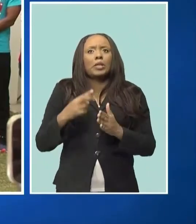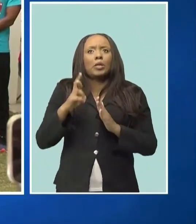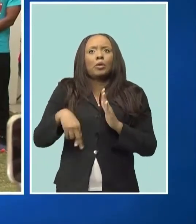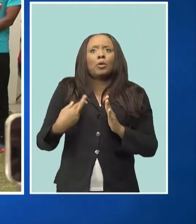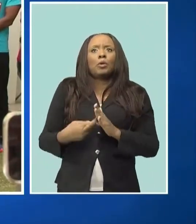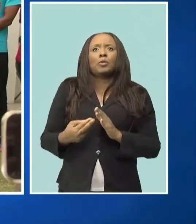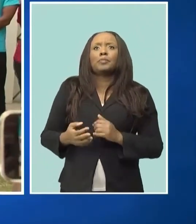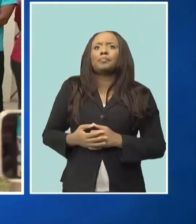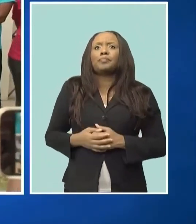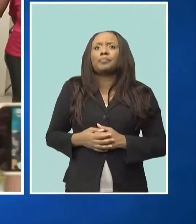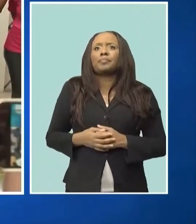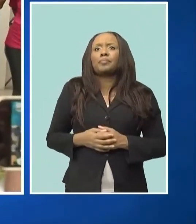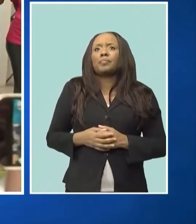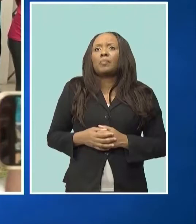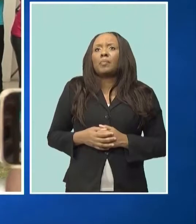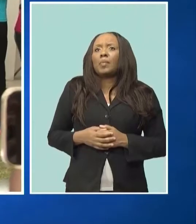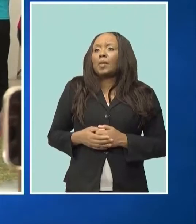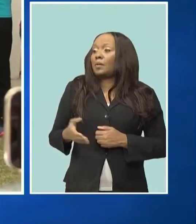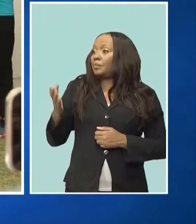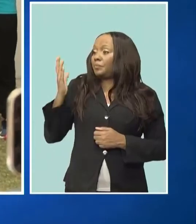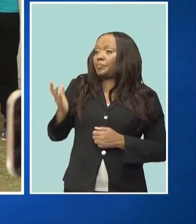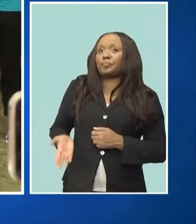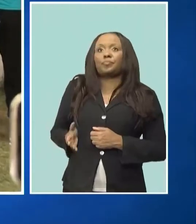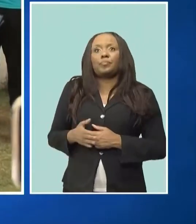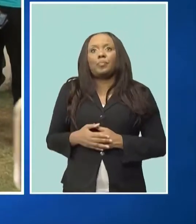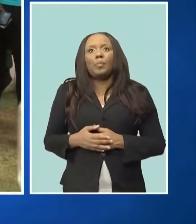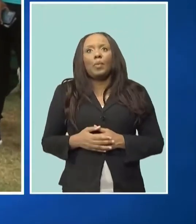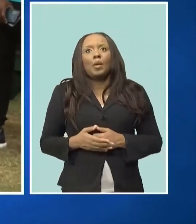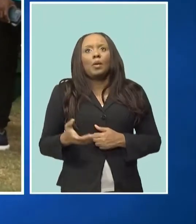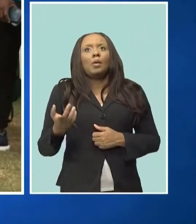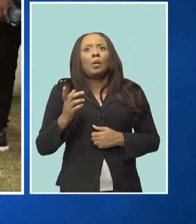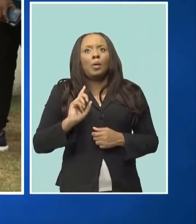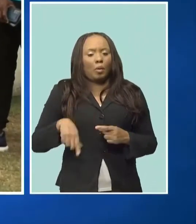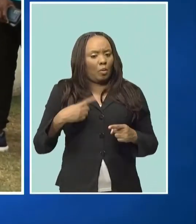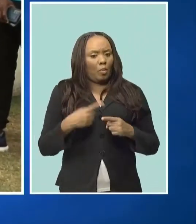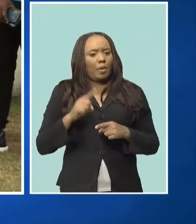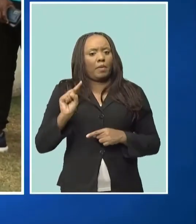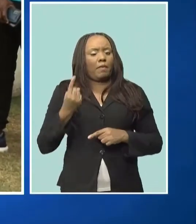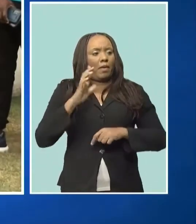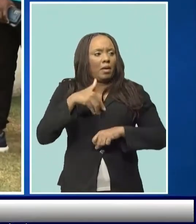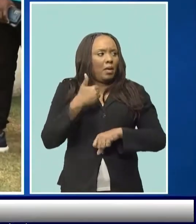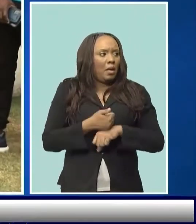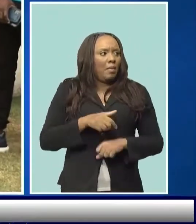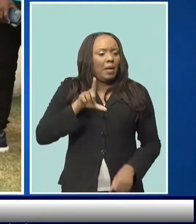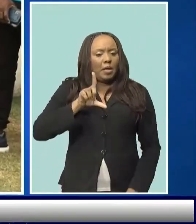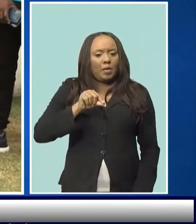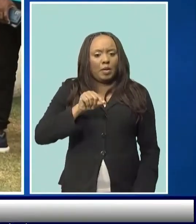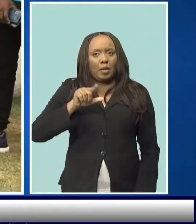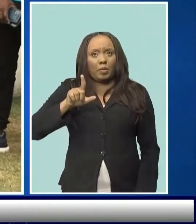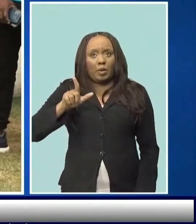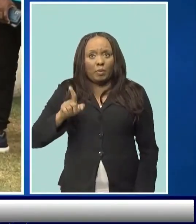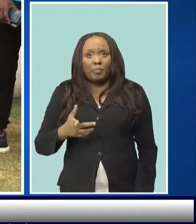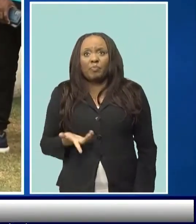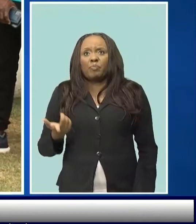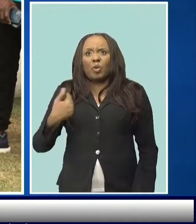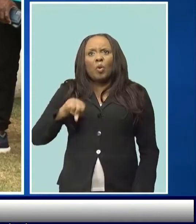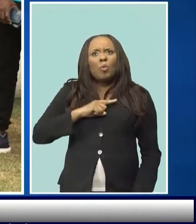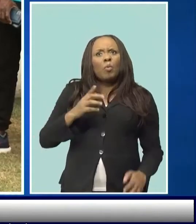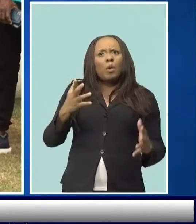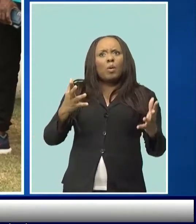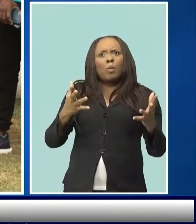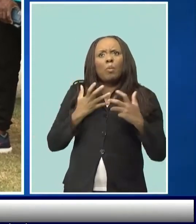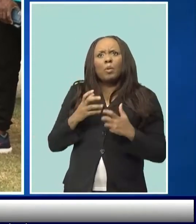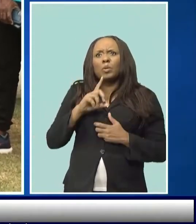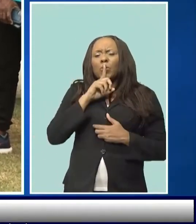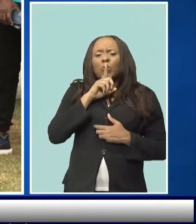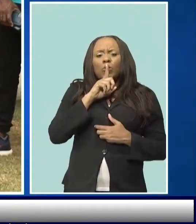ProSource was one of the first corporate supporters of the Don't Waste Barbados movement when it was launched in 2021. And this is the model that we would have wished for,